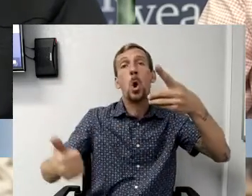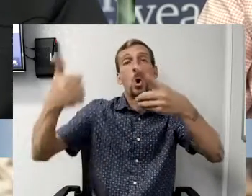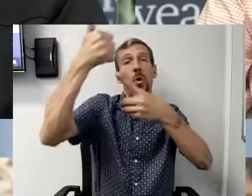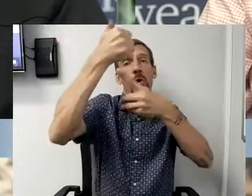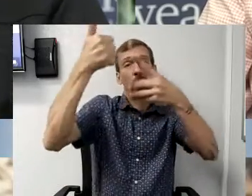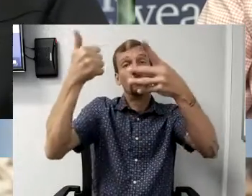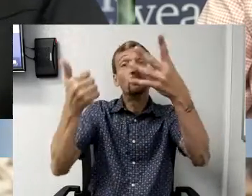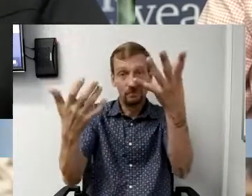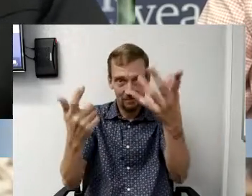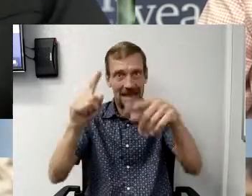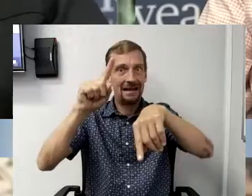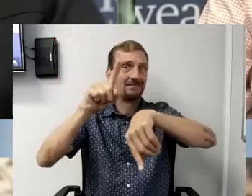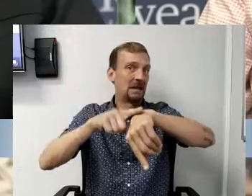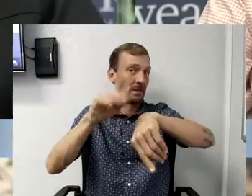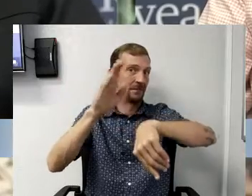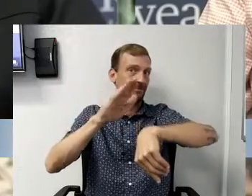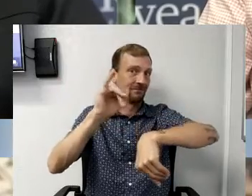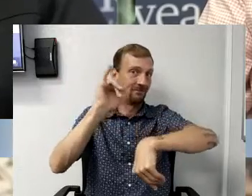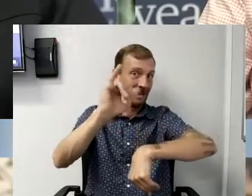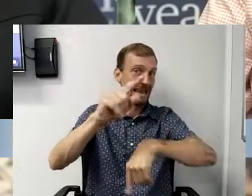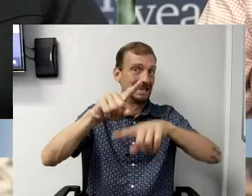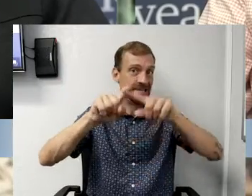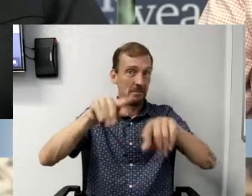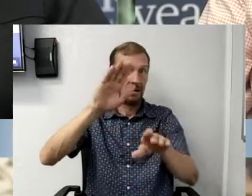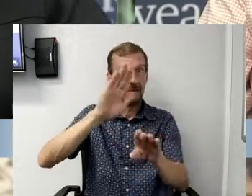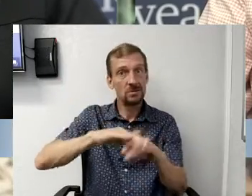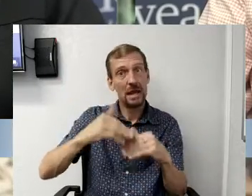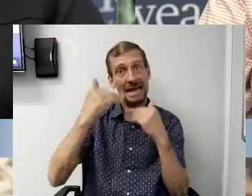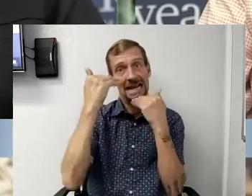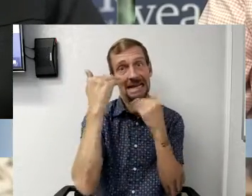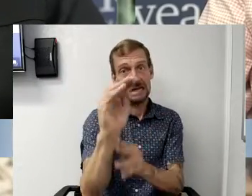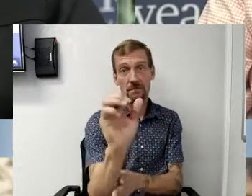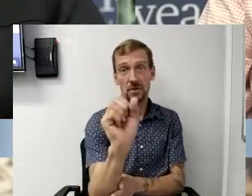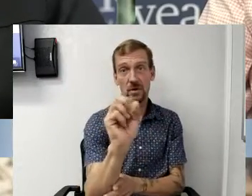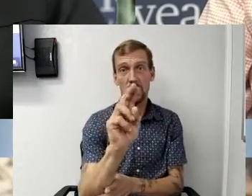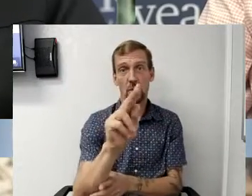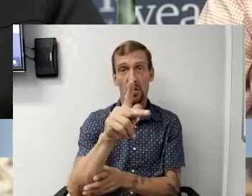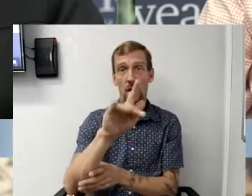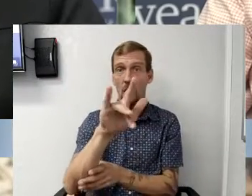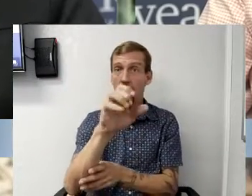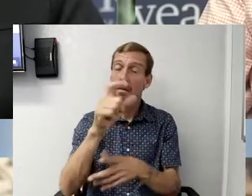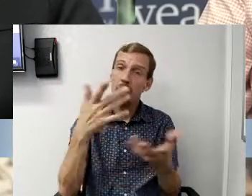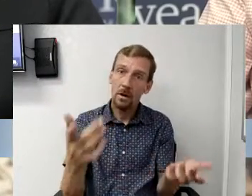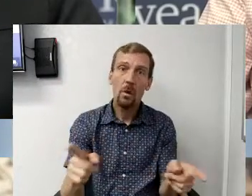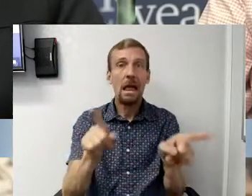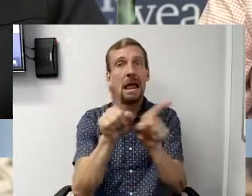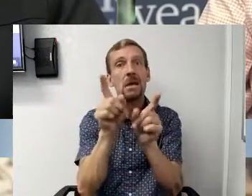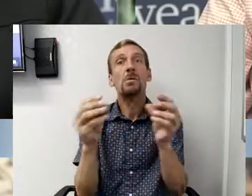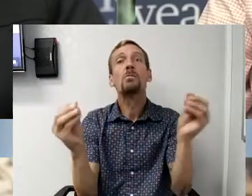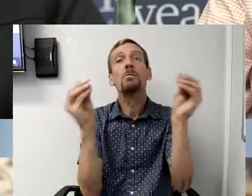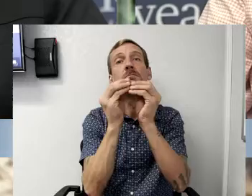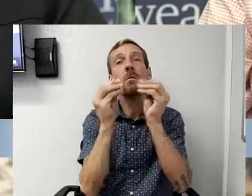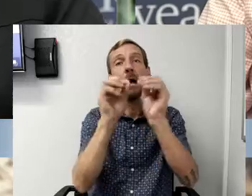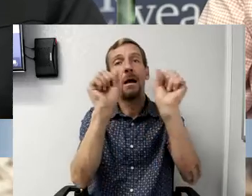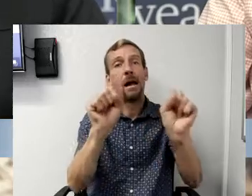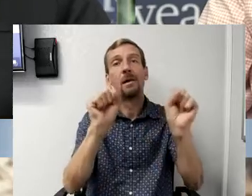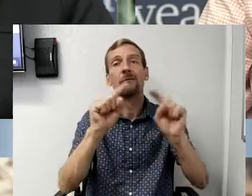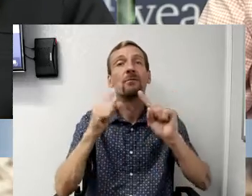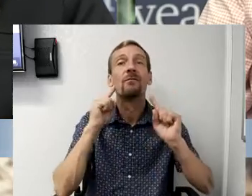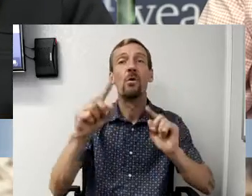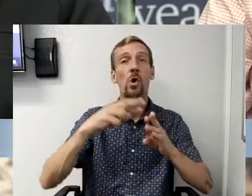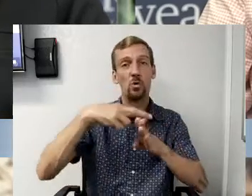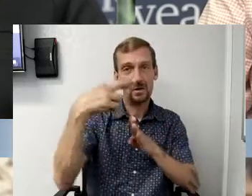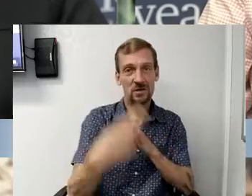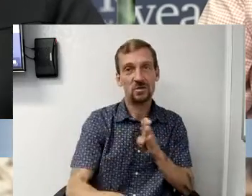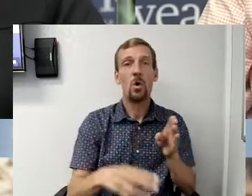supplies. As more companies come out with testing capability and more platforms come out, there's a little bit more access